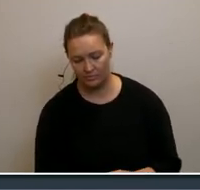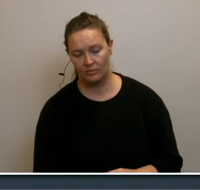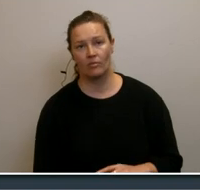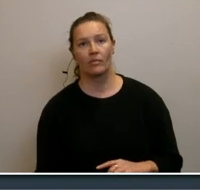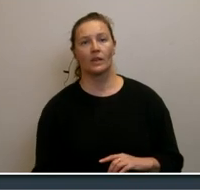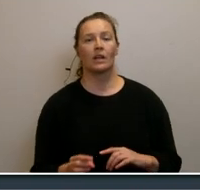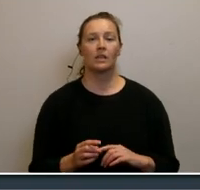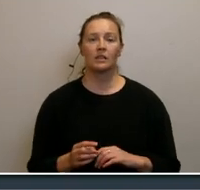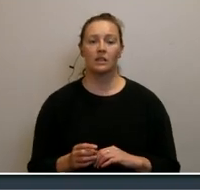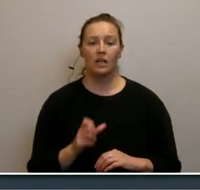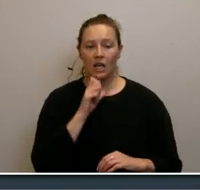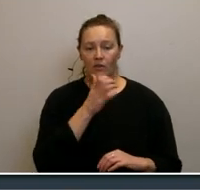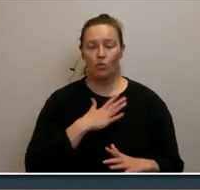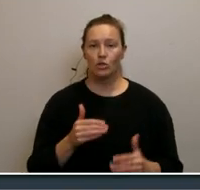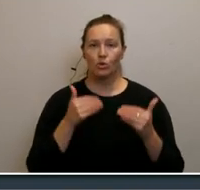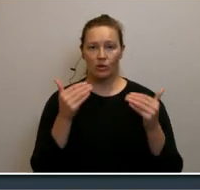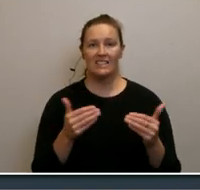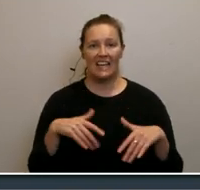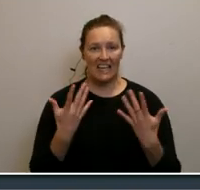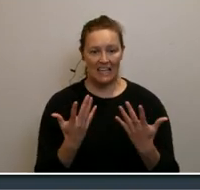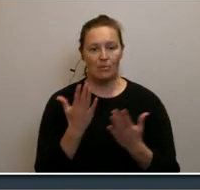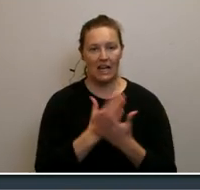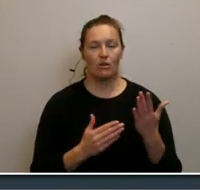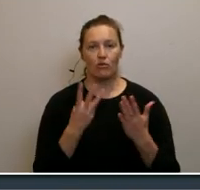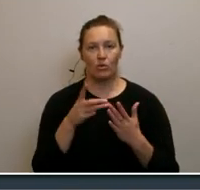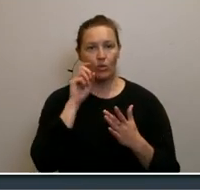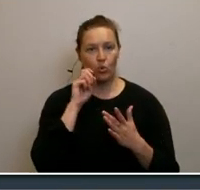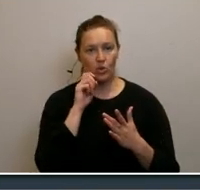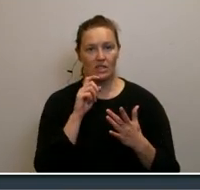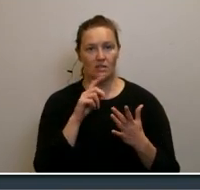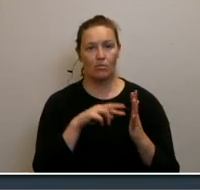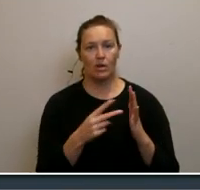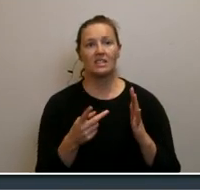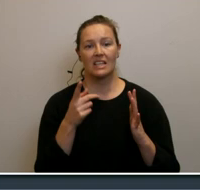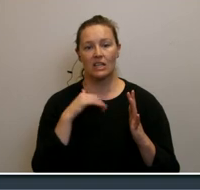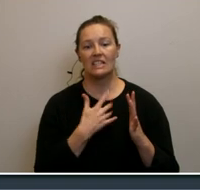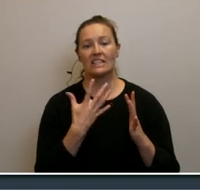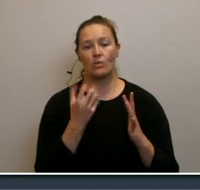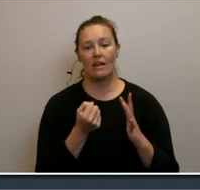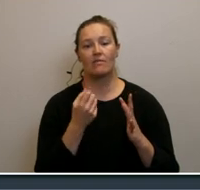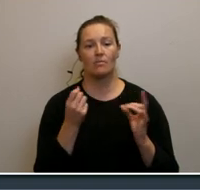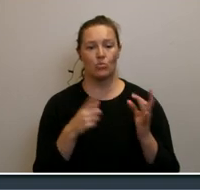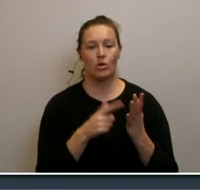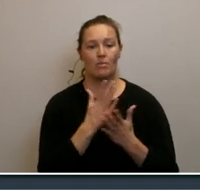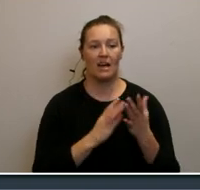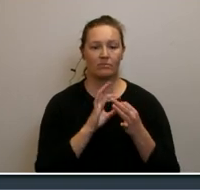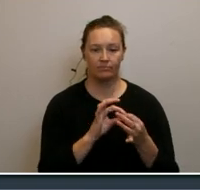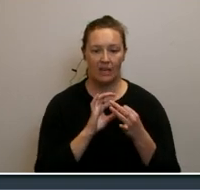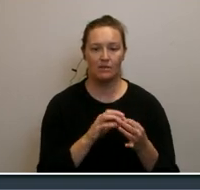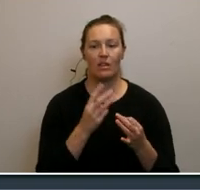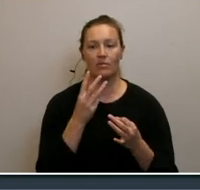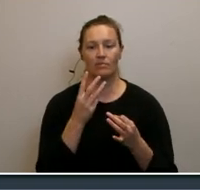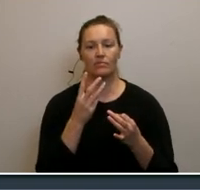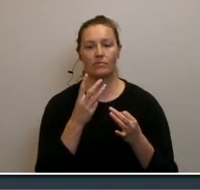In order to progress any of the proposed steps in the Three Waters, there's a need to hold a formal partnership that considers key information planning and jointly